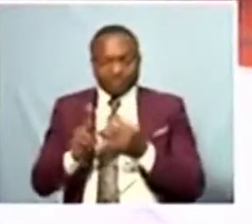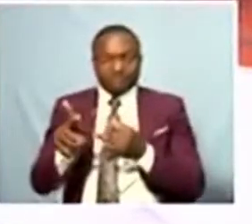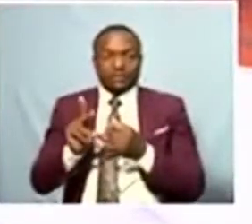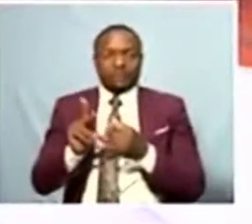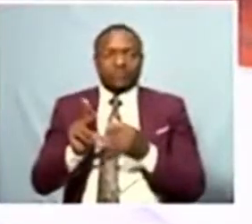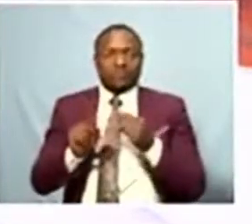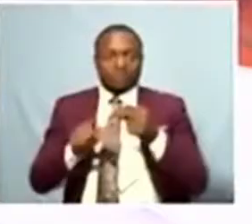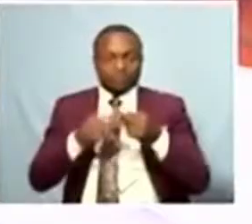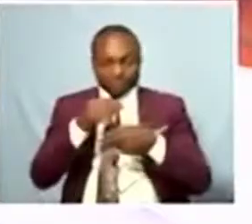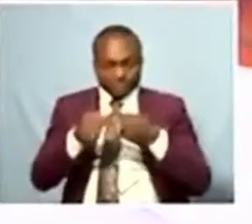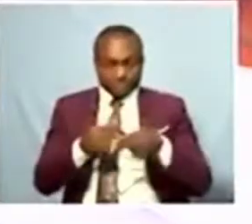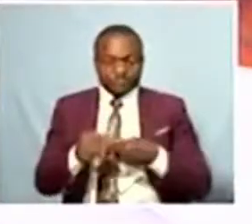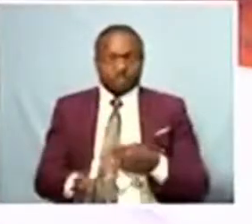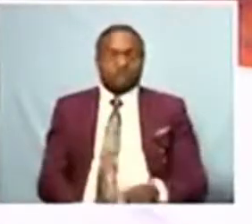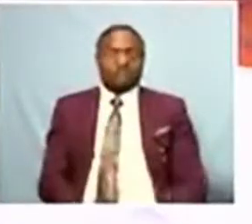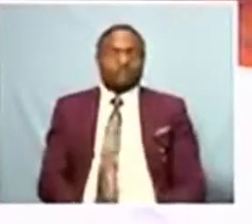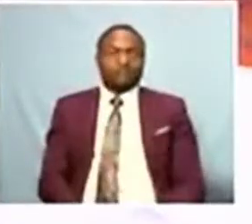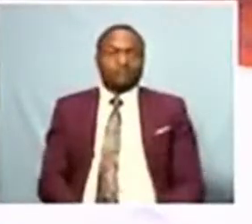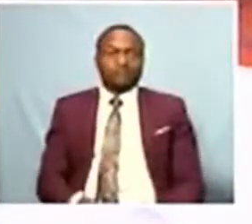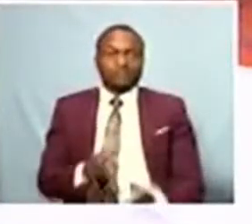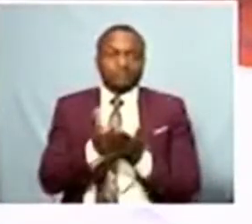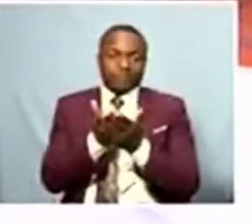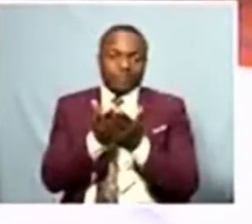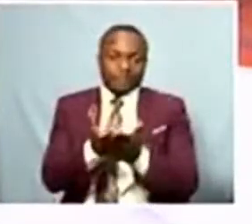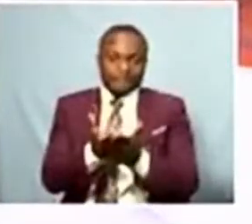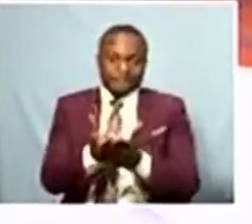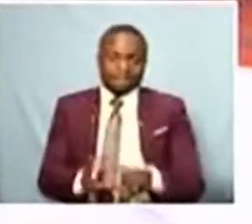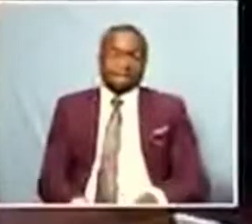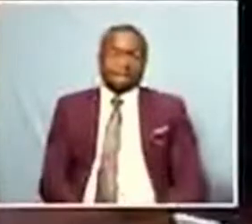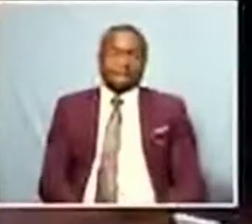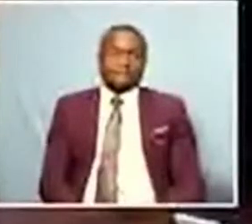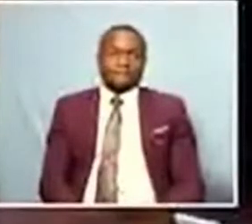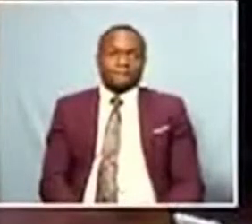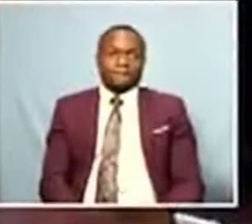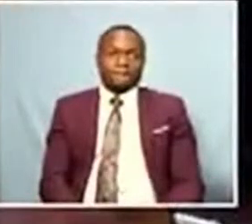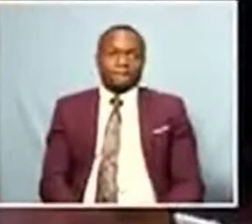definition? I submit. Thank you.